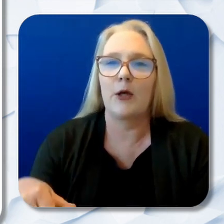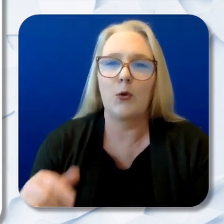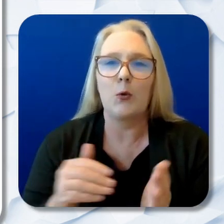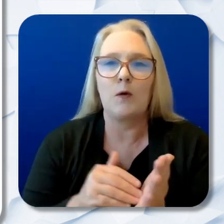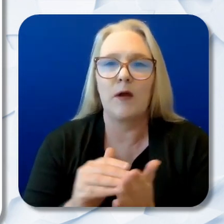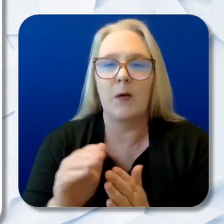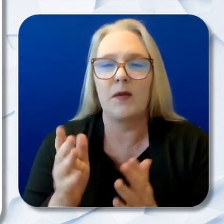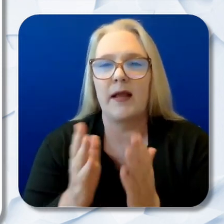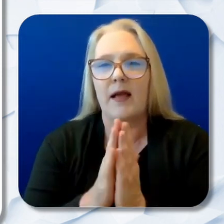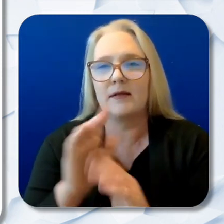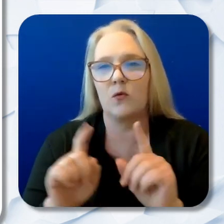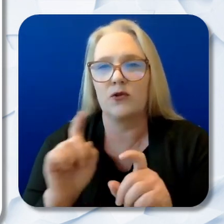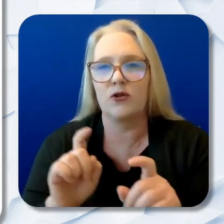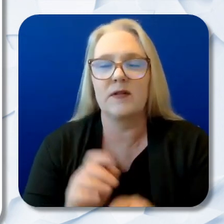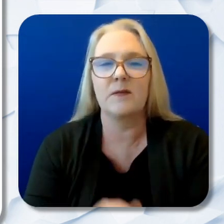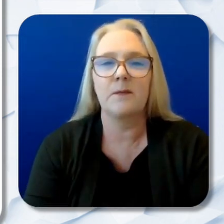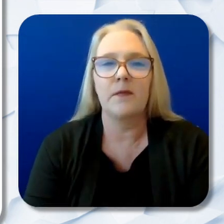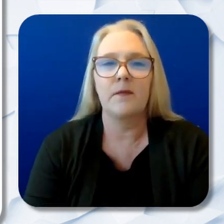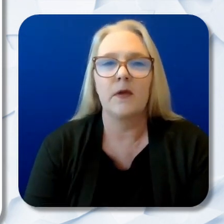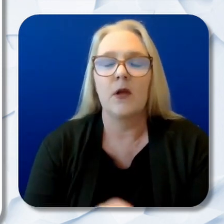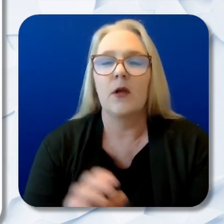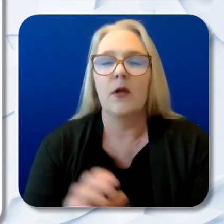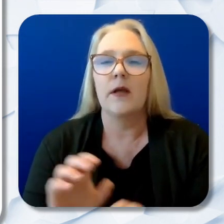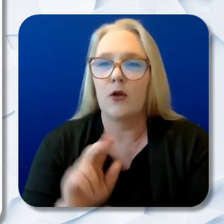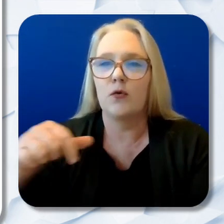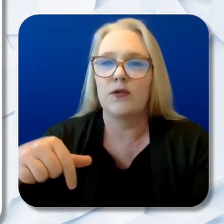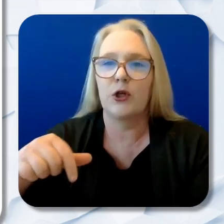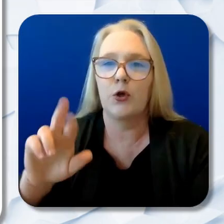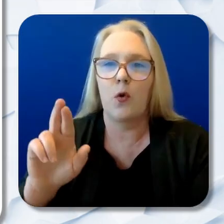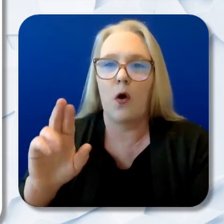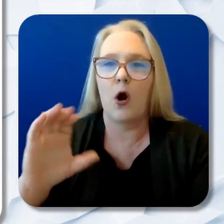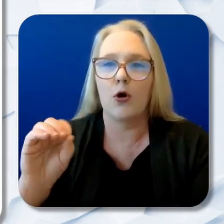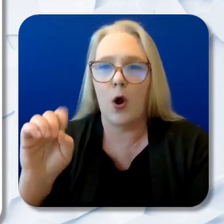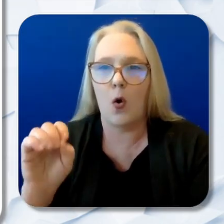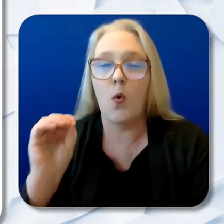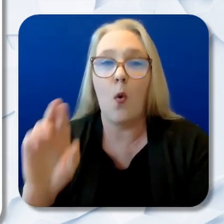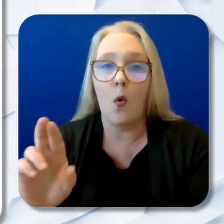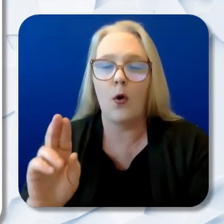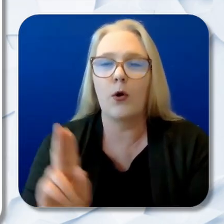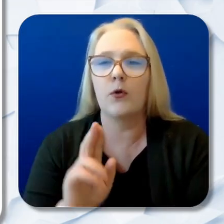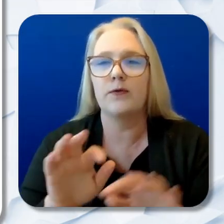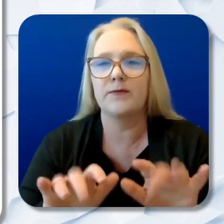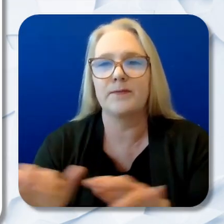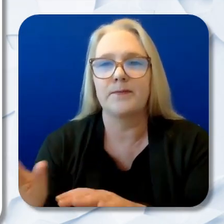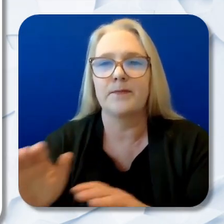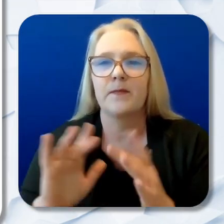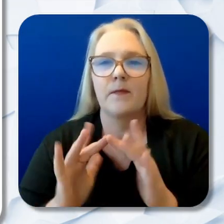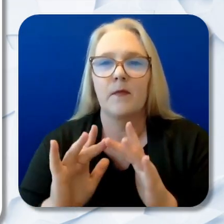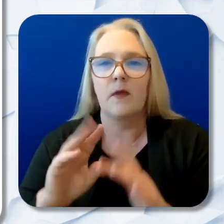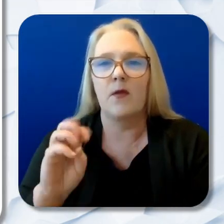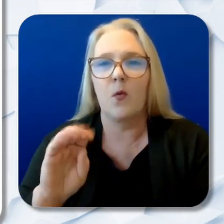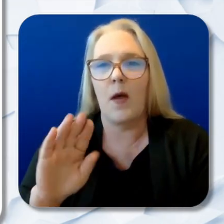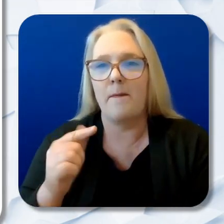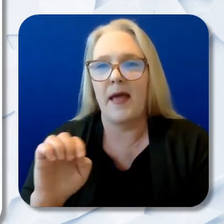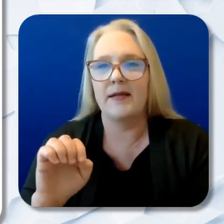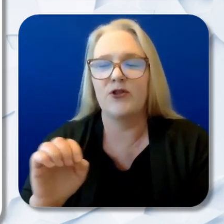questions. You are able to access it using the QR code here or through the webpage. Johanna will drop that in the